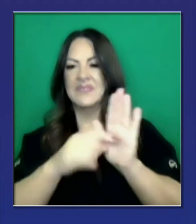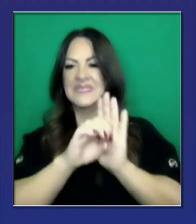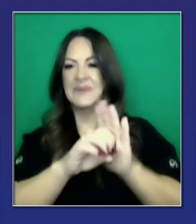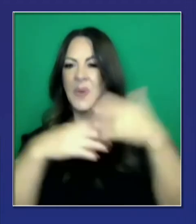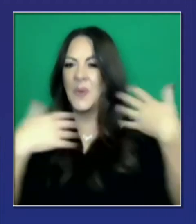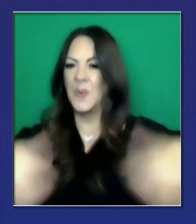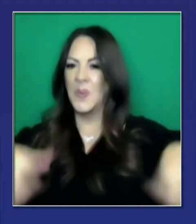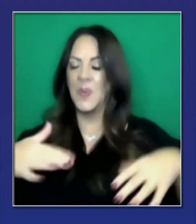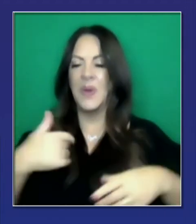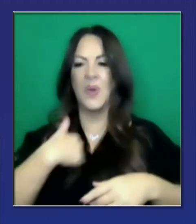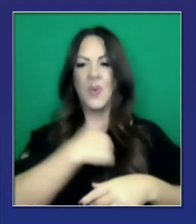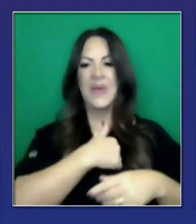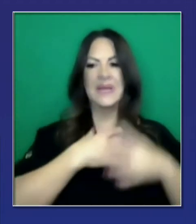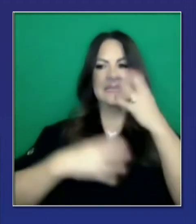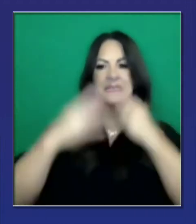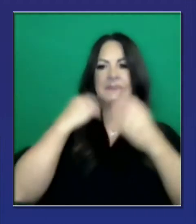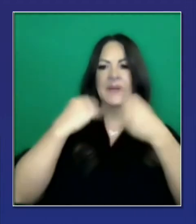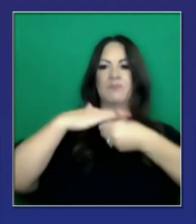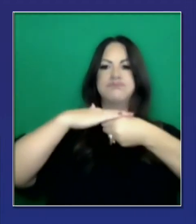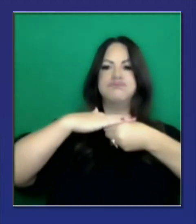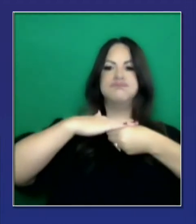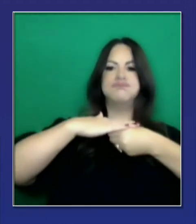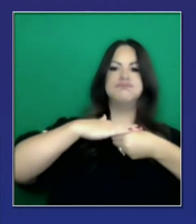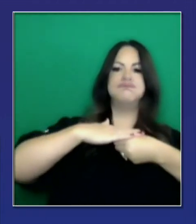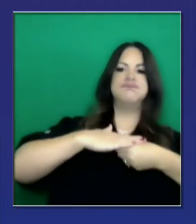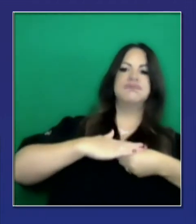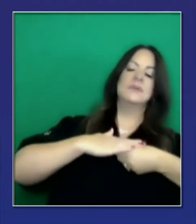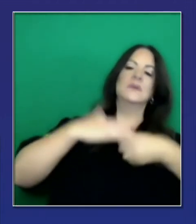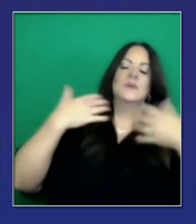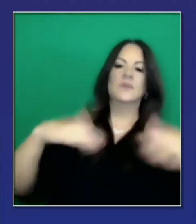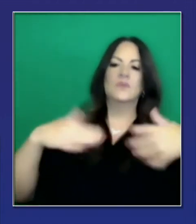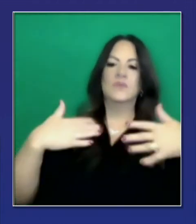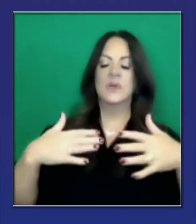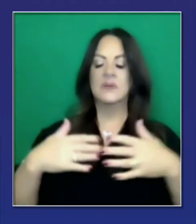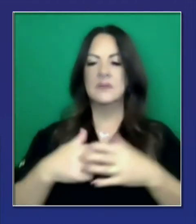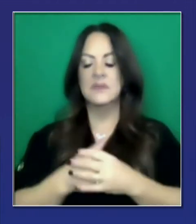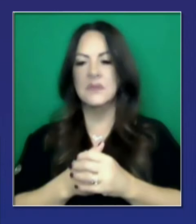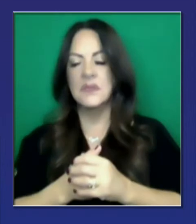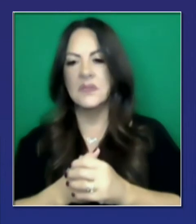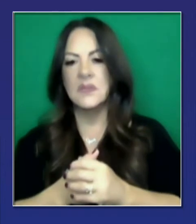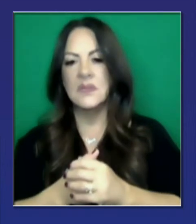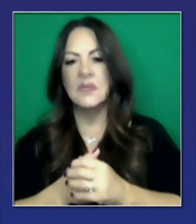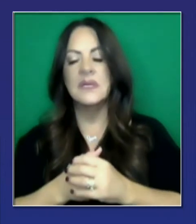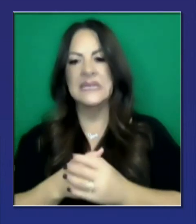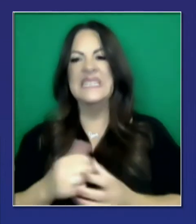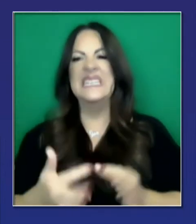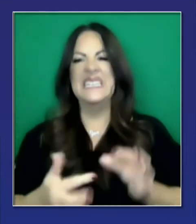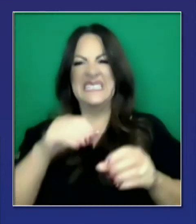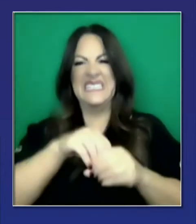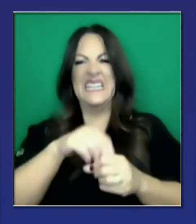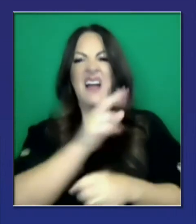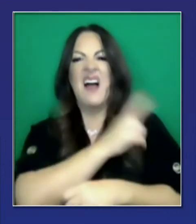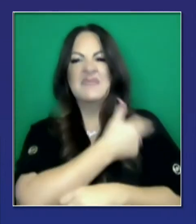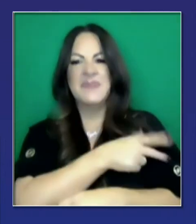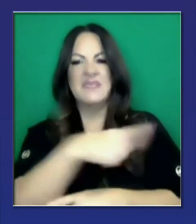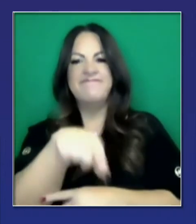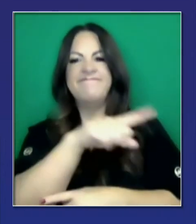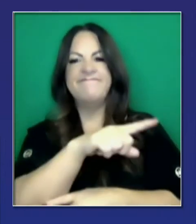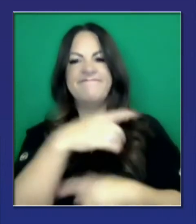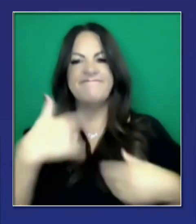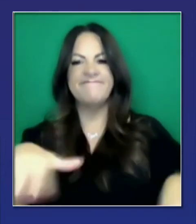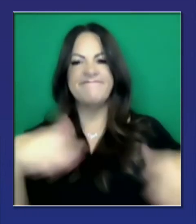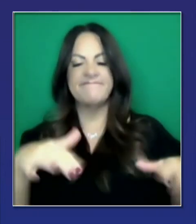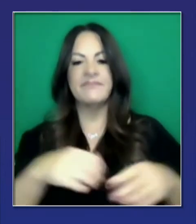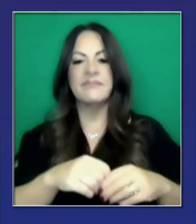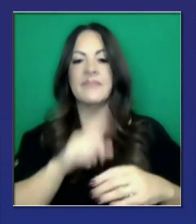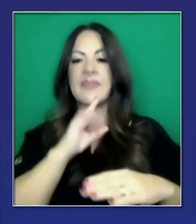pressure now we are experiencing in terms of the system, particularly the hospitals in Los Angeles County. On average,